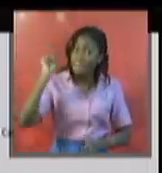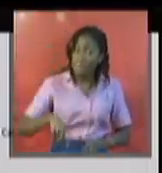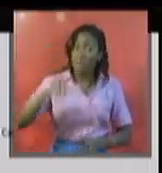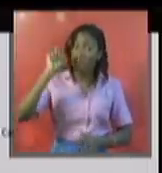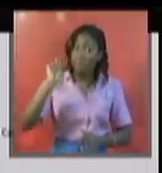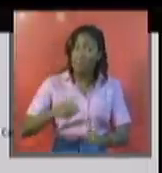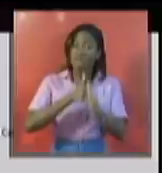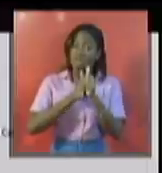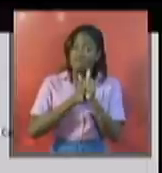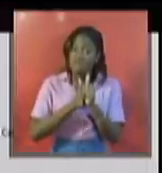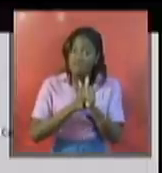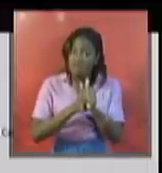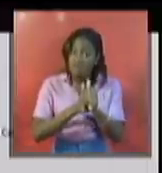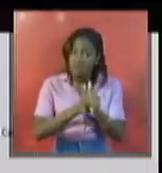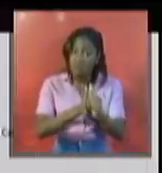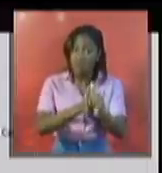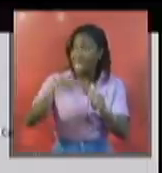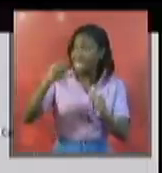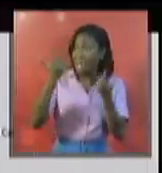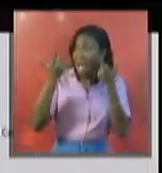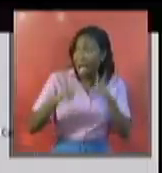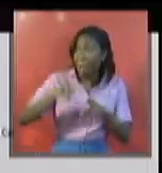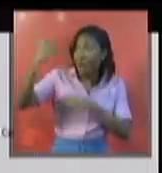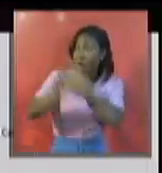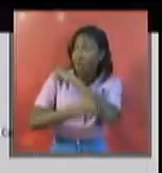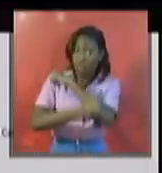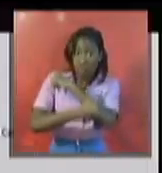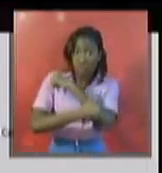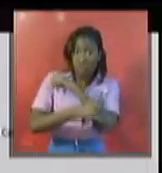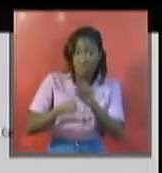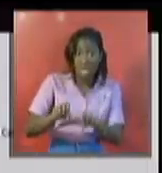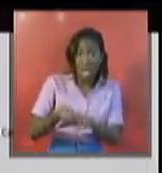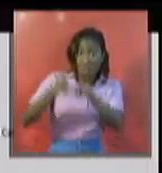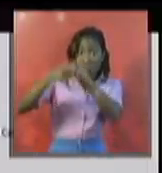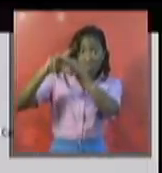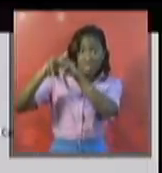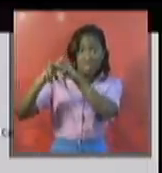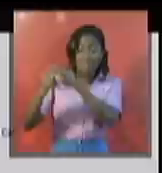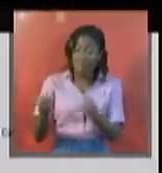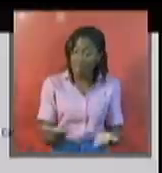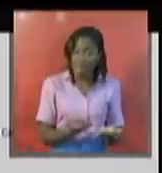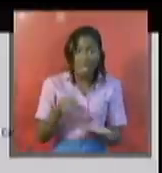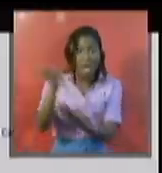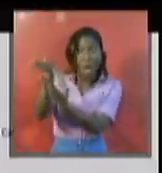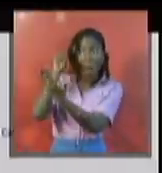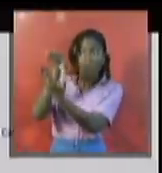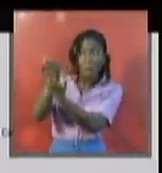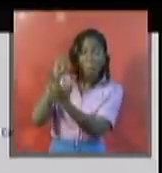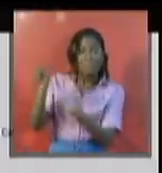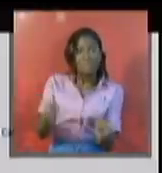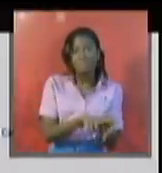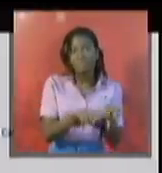pattern of economies that are opened with exponential spread. And the only way